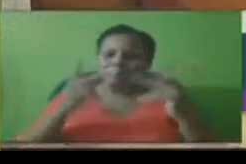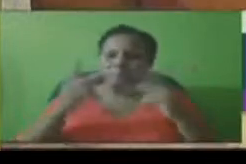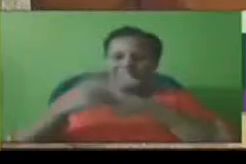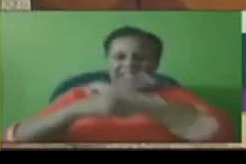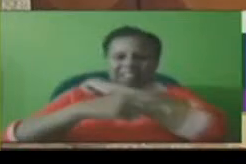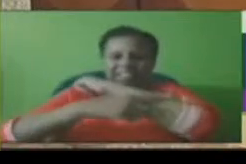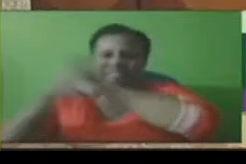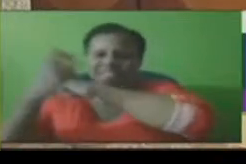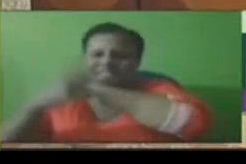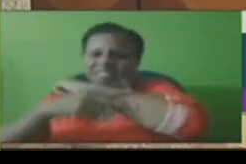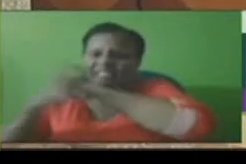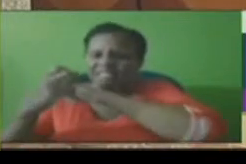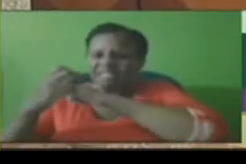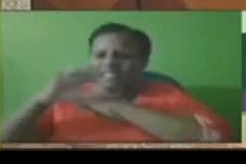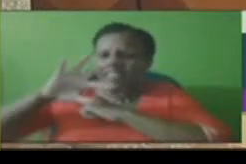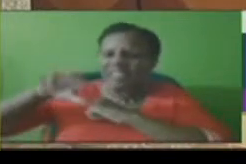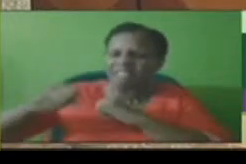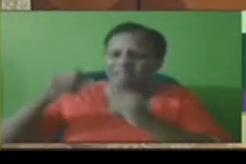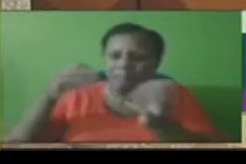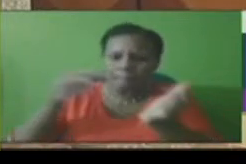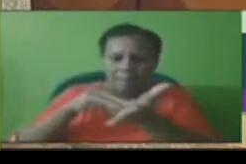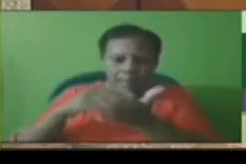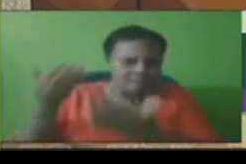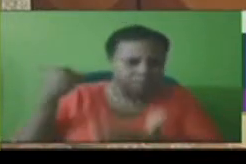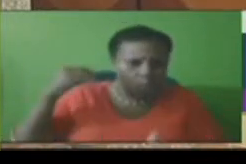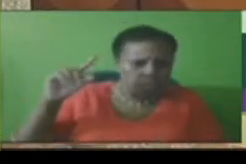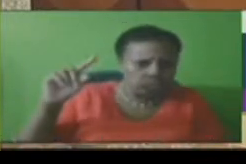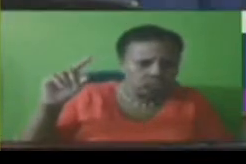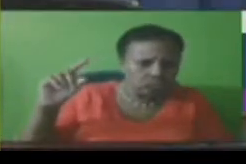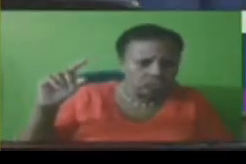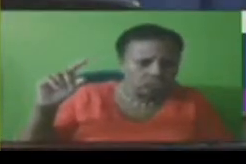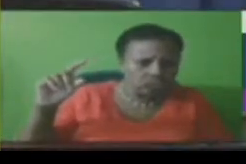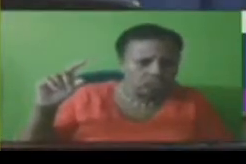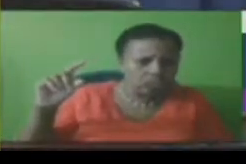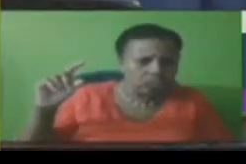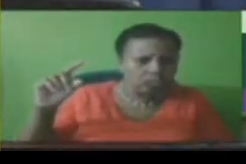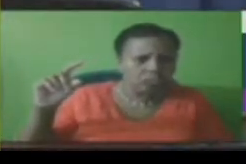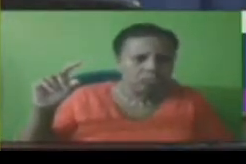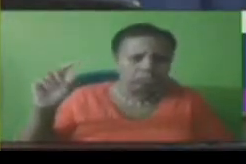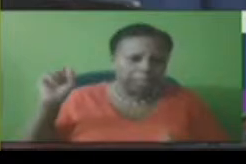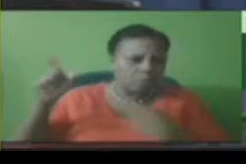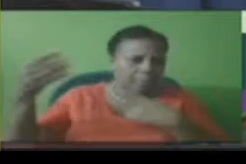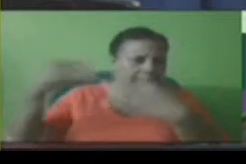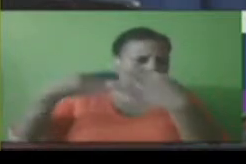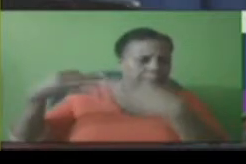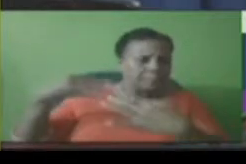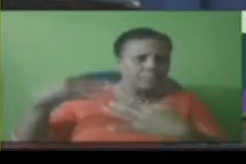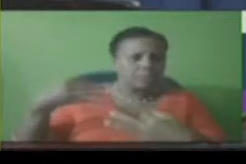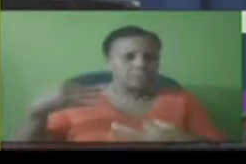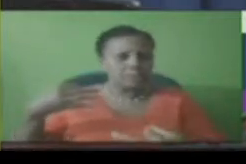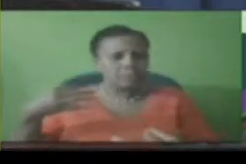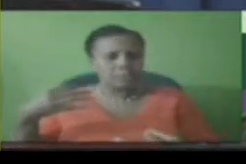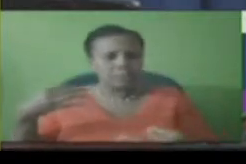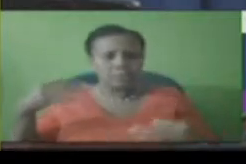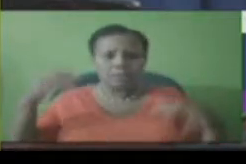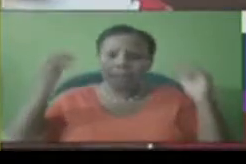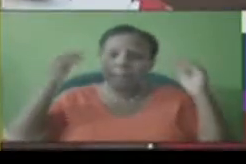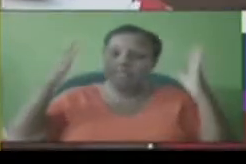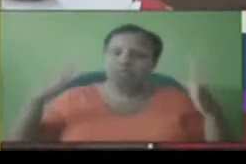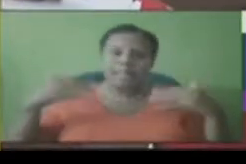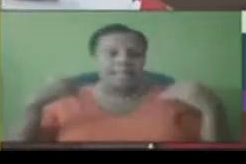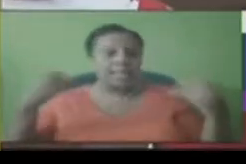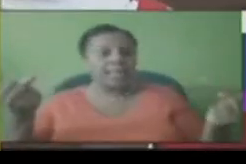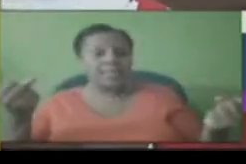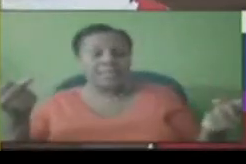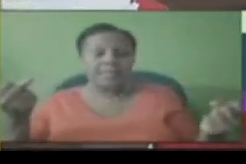If you ask another question while I go to my phone, I may have it here. But let me check and see. The other question pertaining to